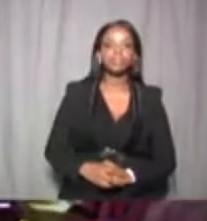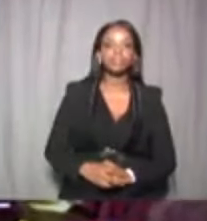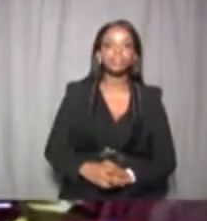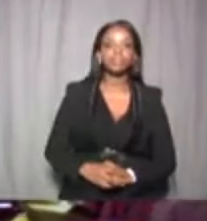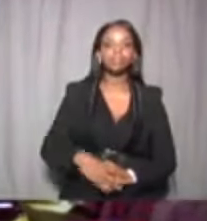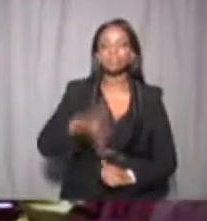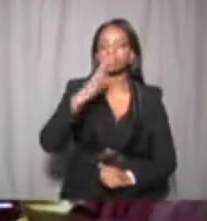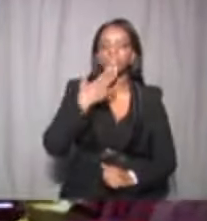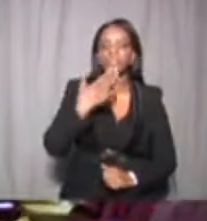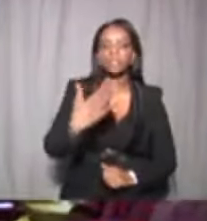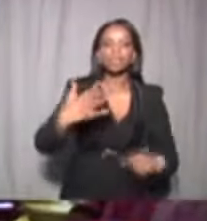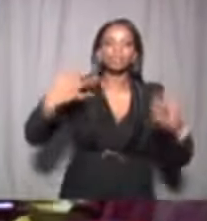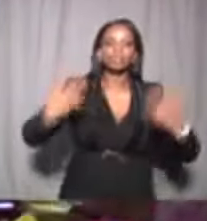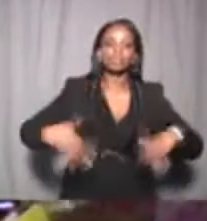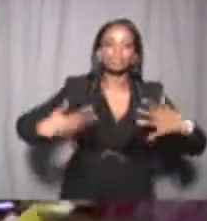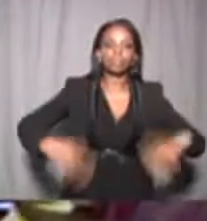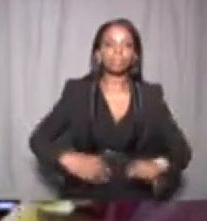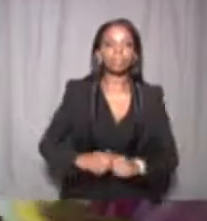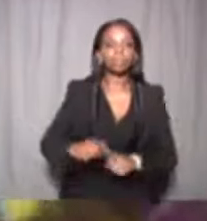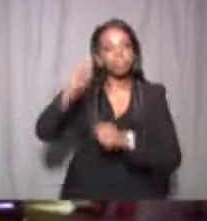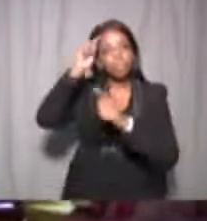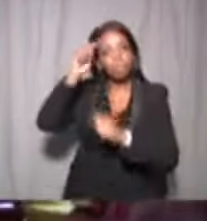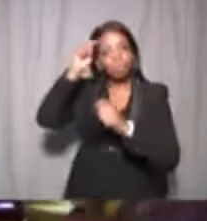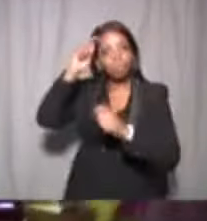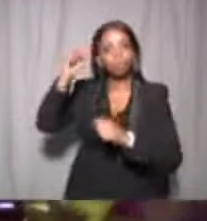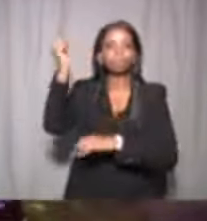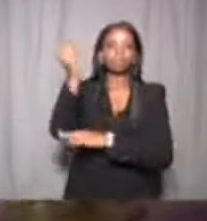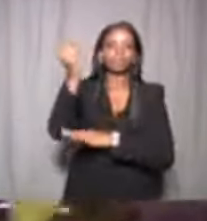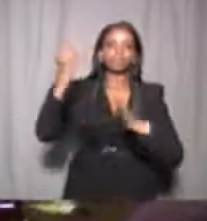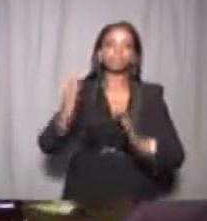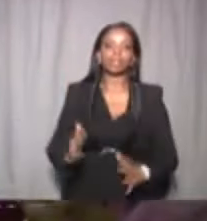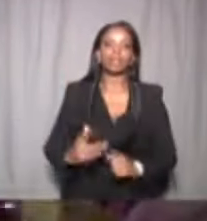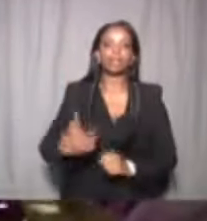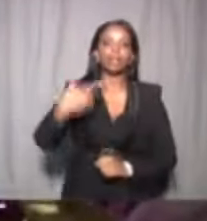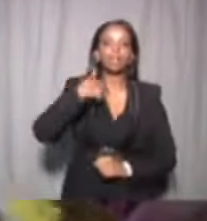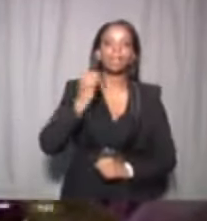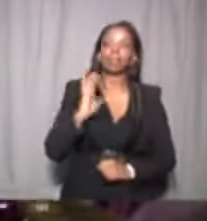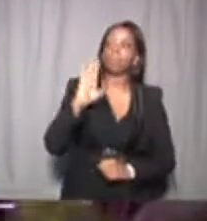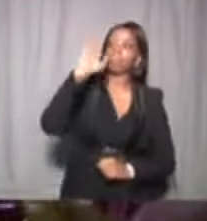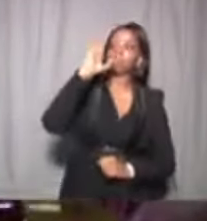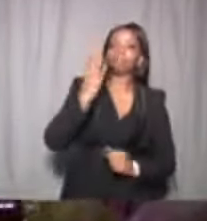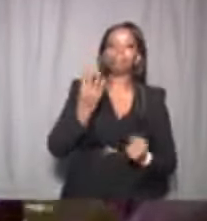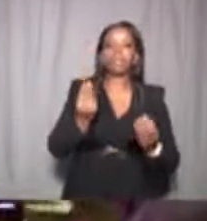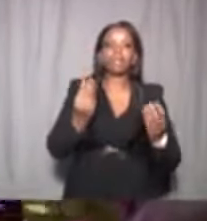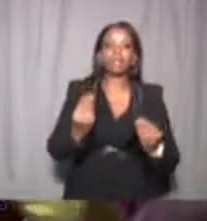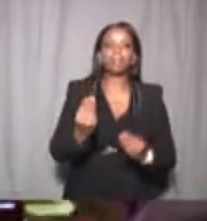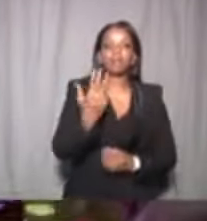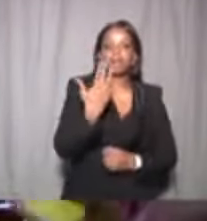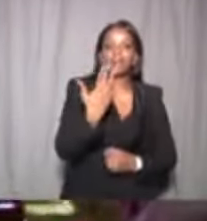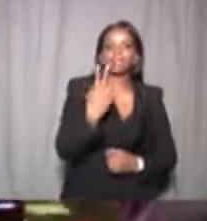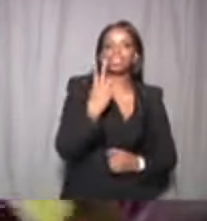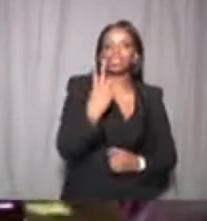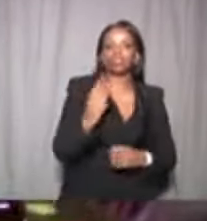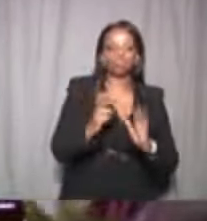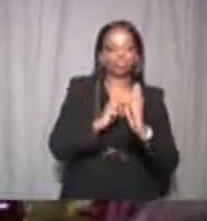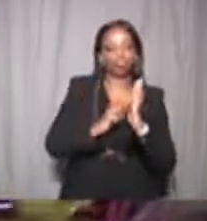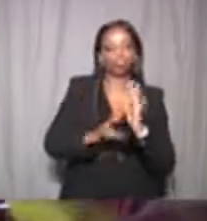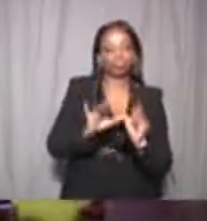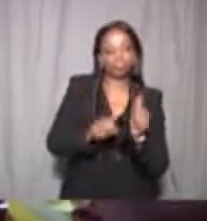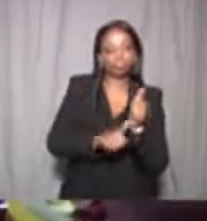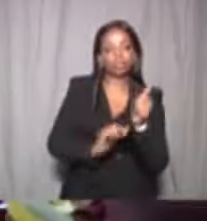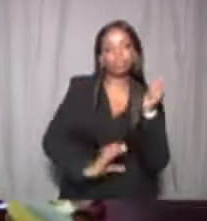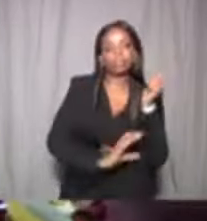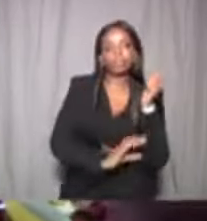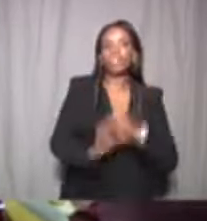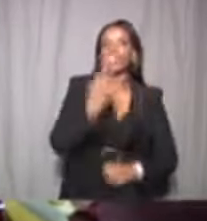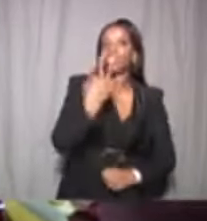Thank you very much, Honorable Speaker. Our point of order is on Rule 92. We want to call Section 3. We want to